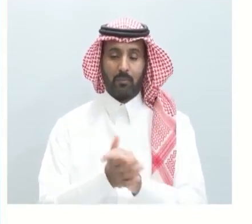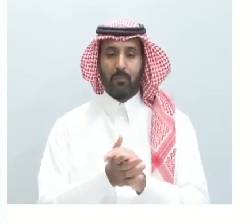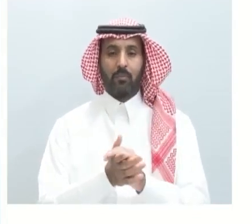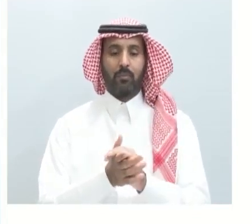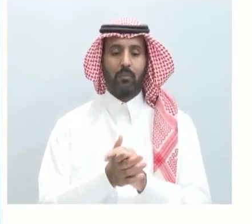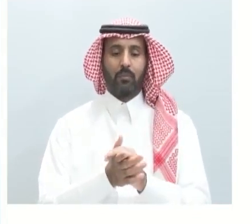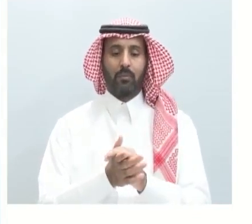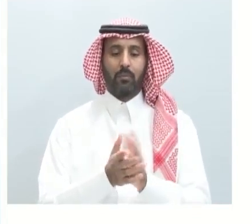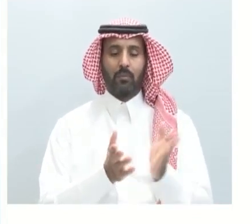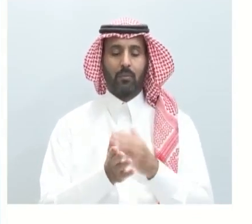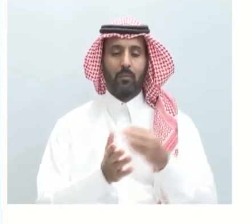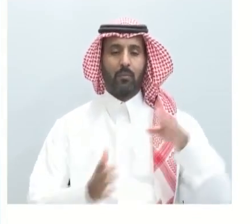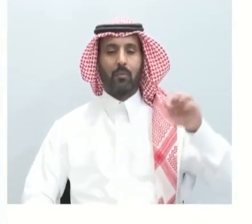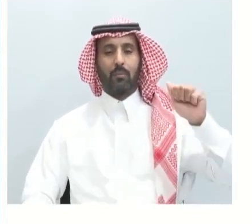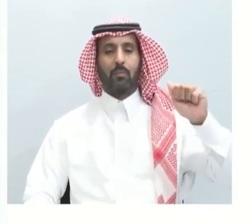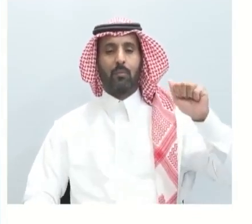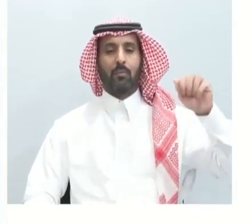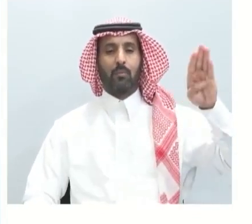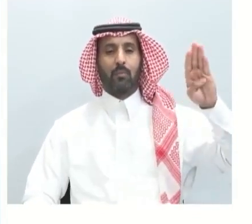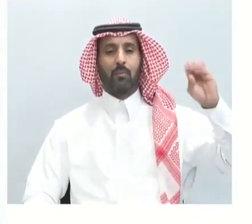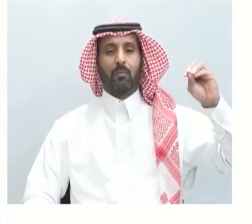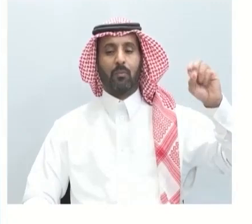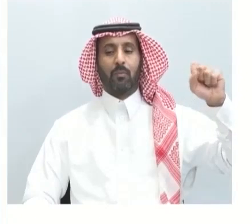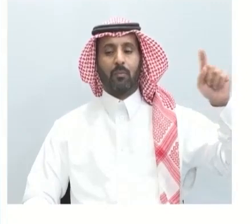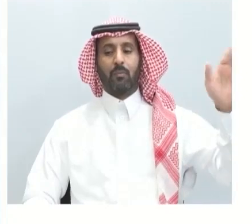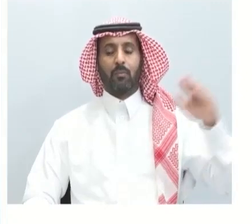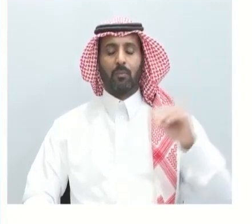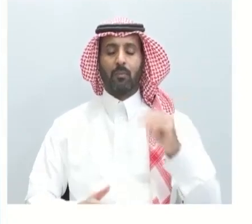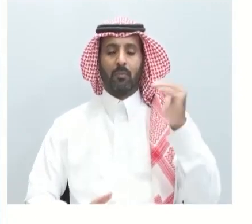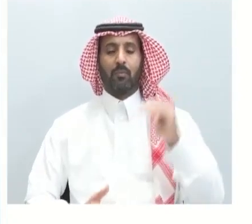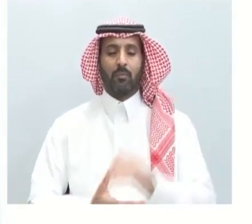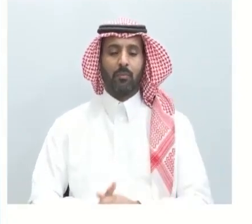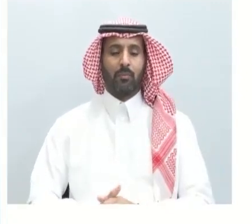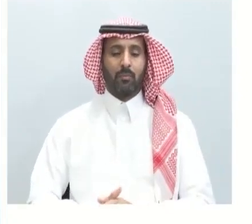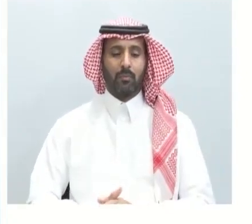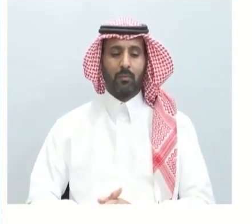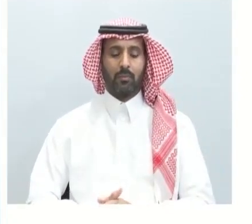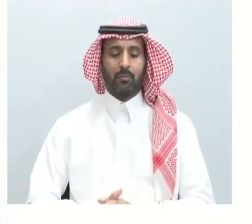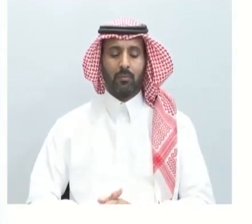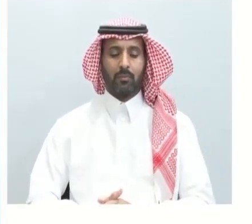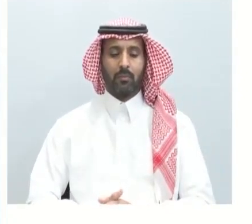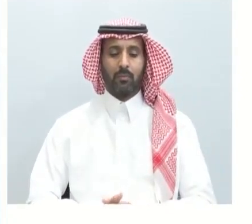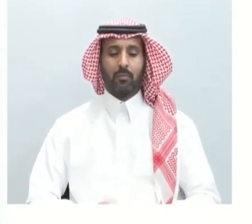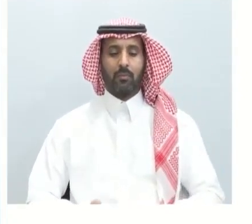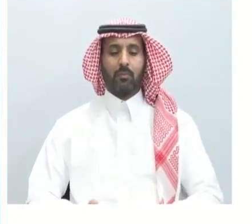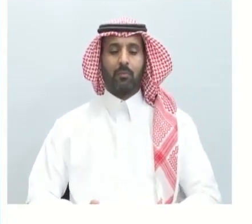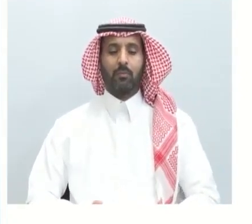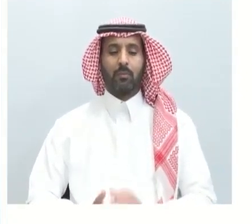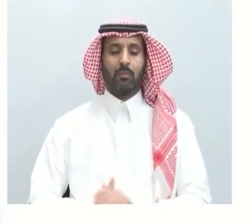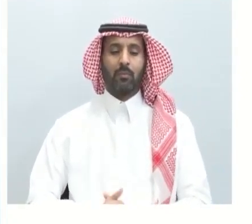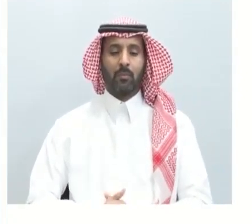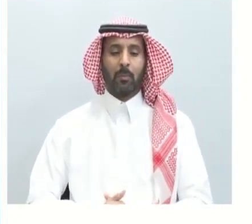say about so surrounded by worn by associated with respond